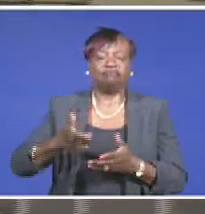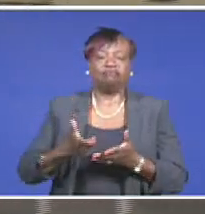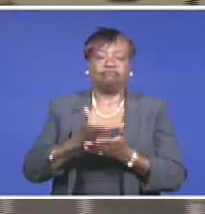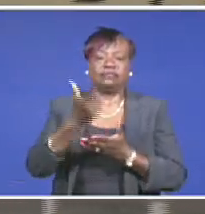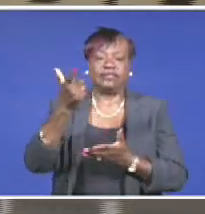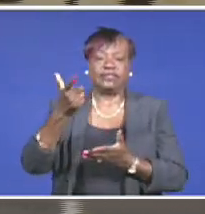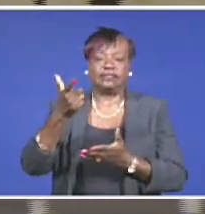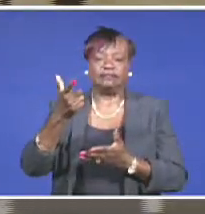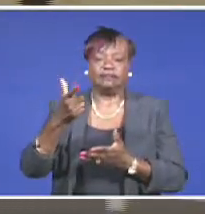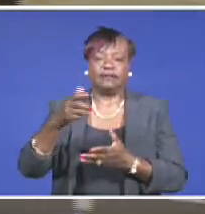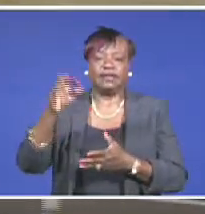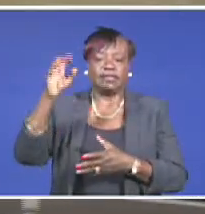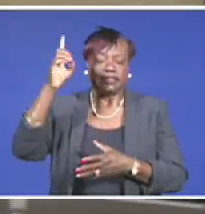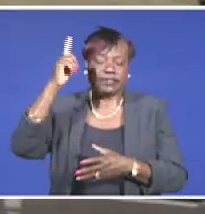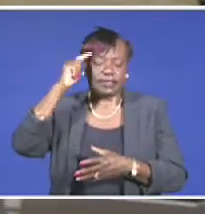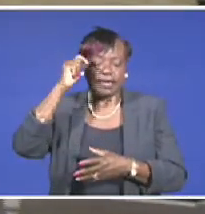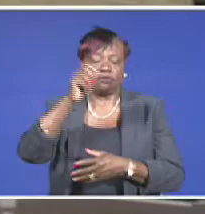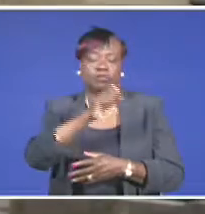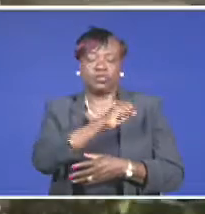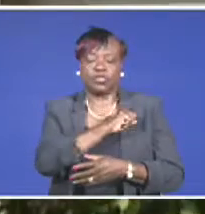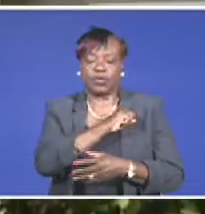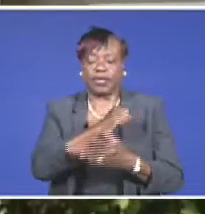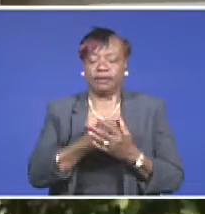movement includes major airlines.